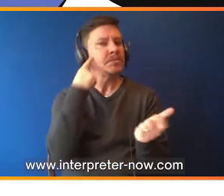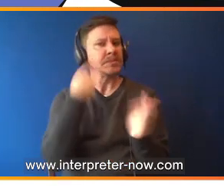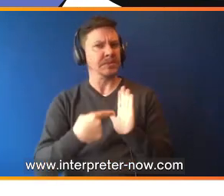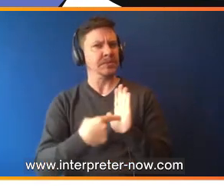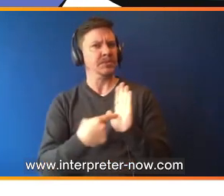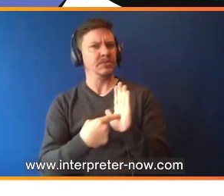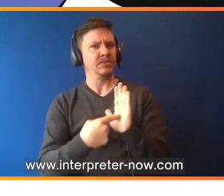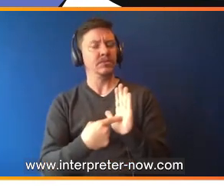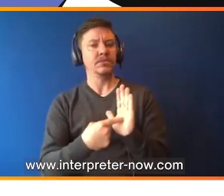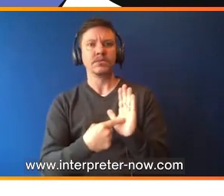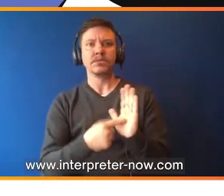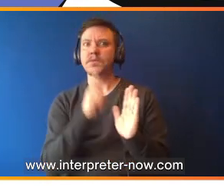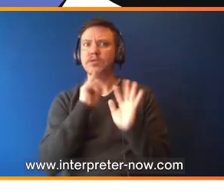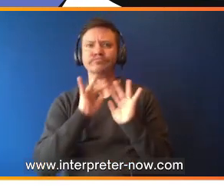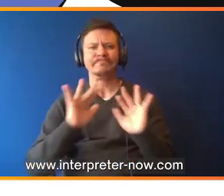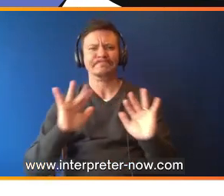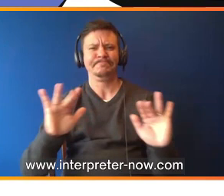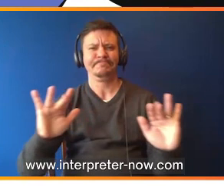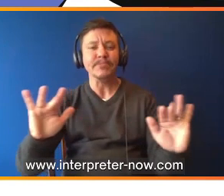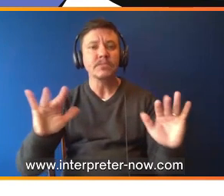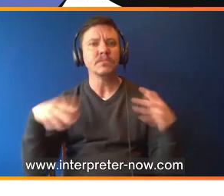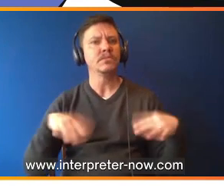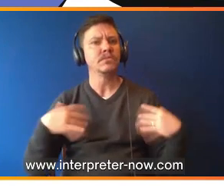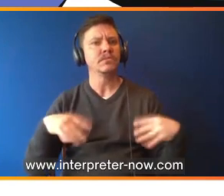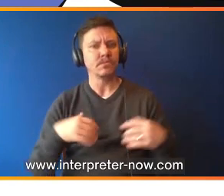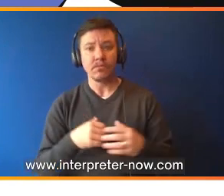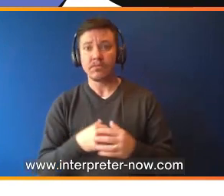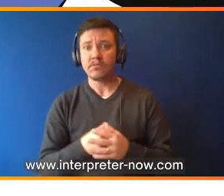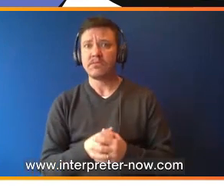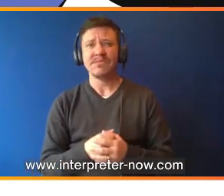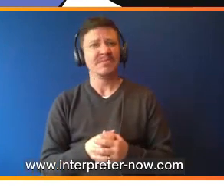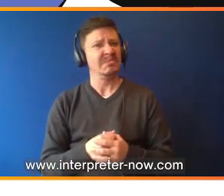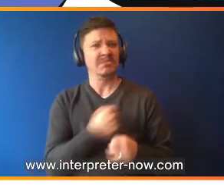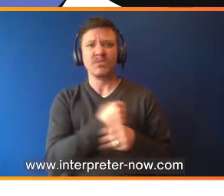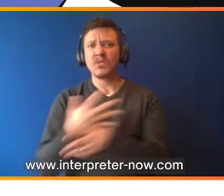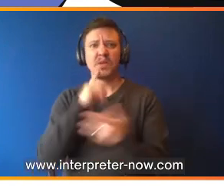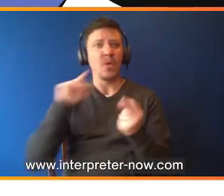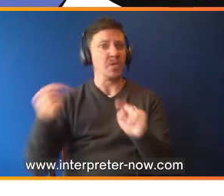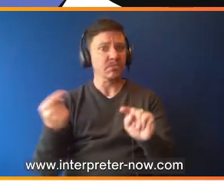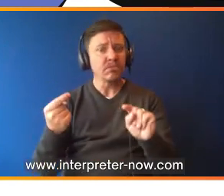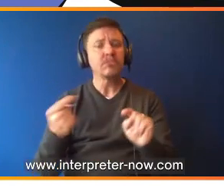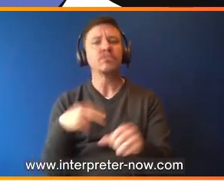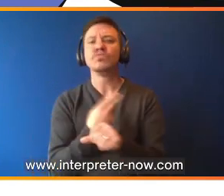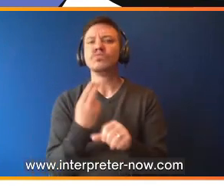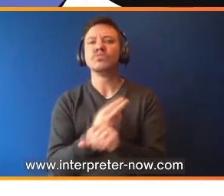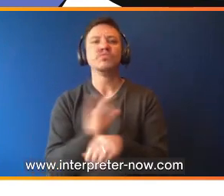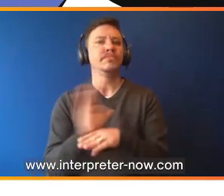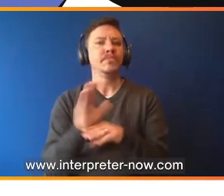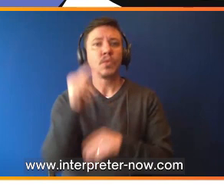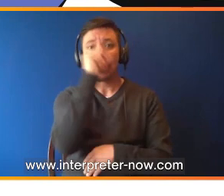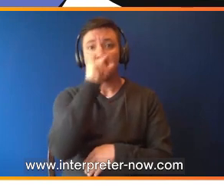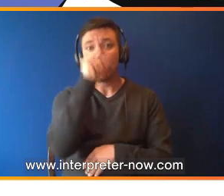image search engines identified Black people as gorillas, right? And I just read an article recently that they actually haven't fixed